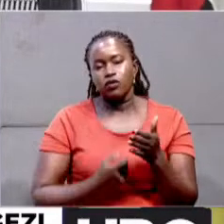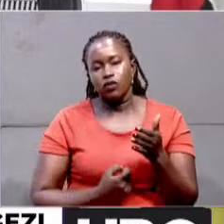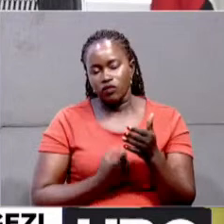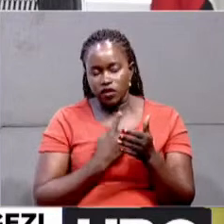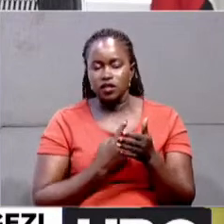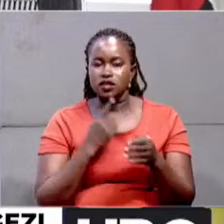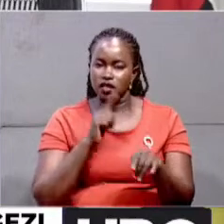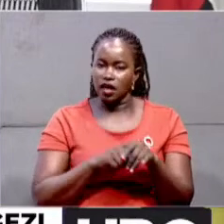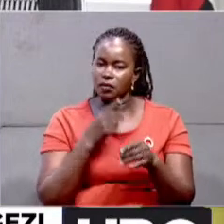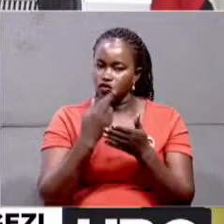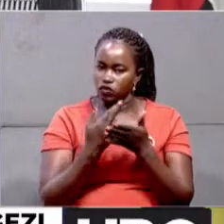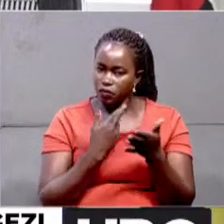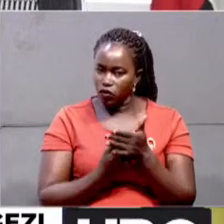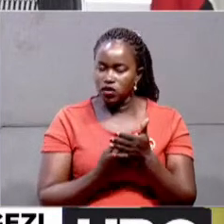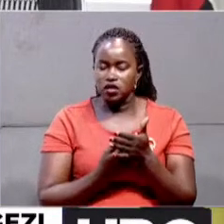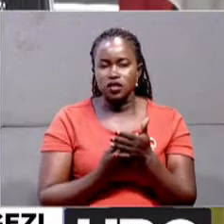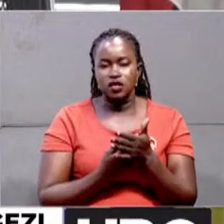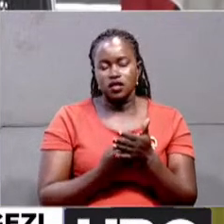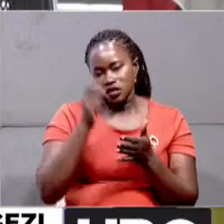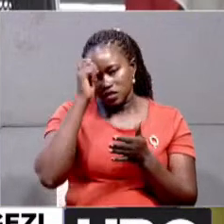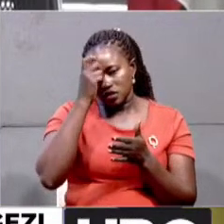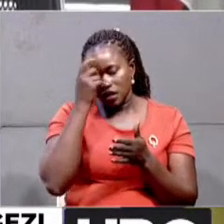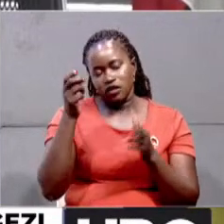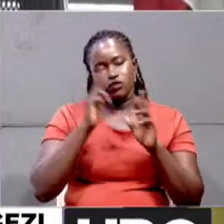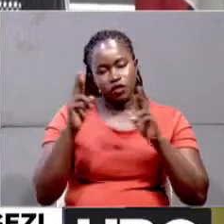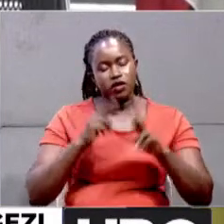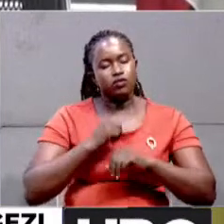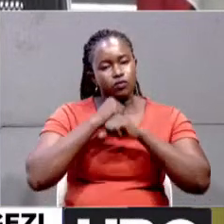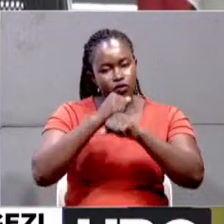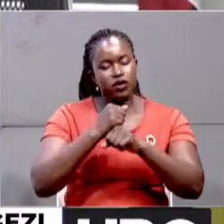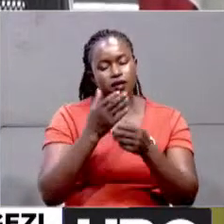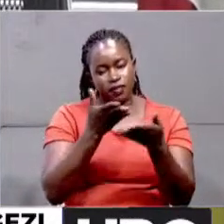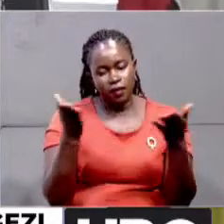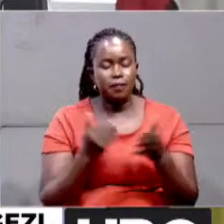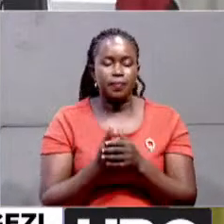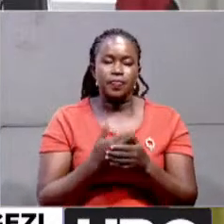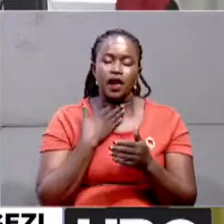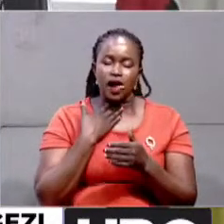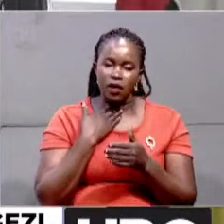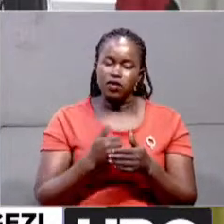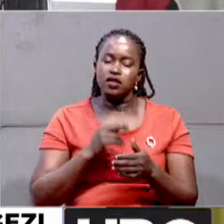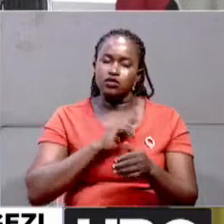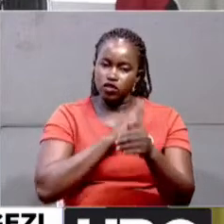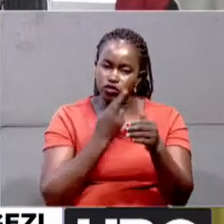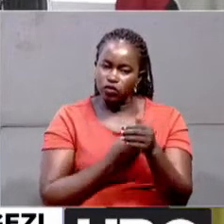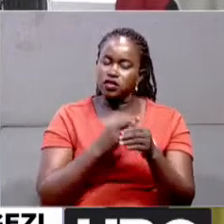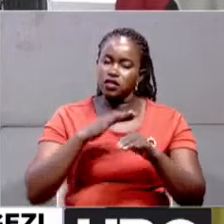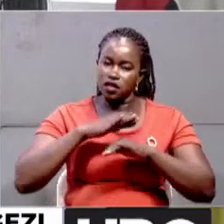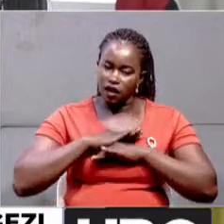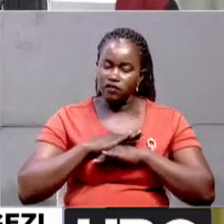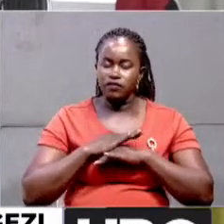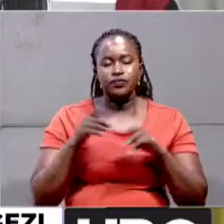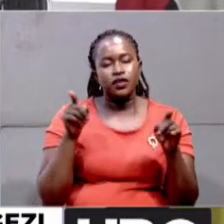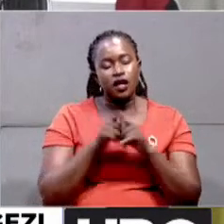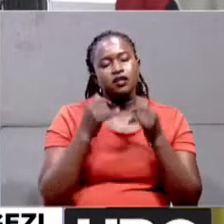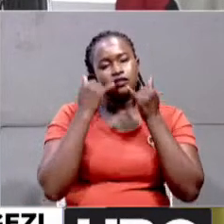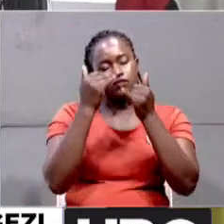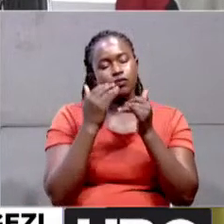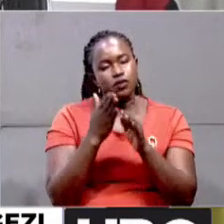they report a crime, the state will protect them. We need enough resources. Like I told you, you don't